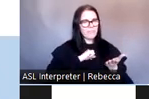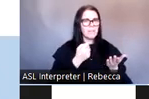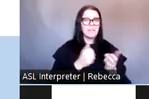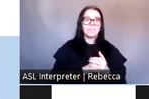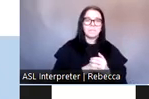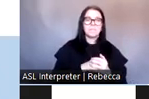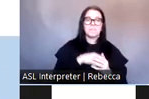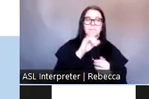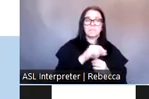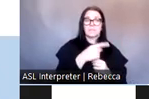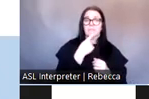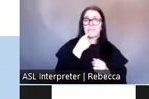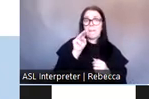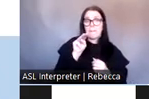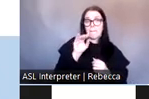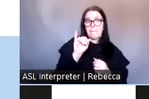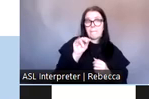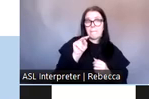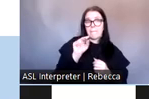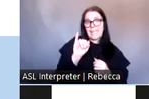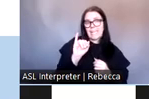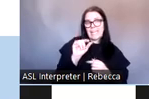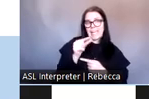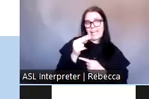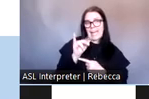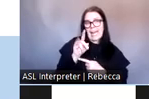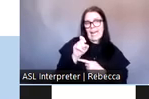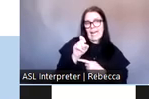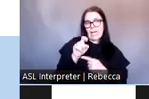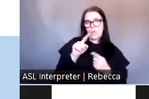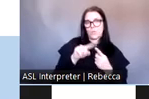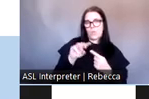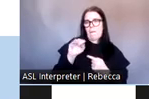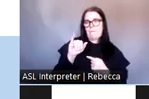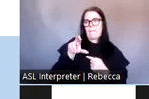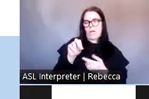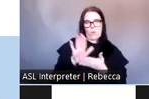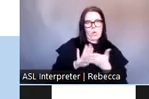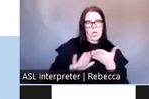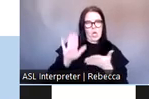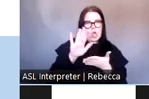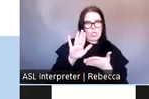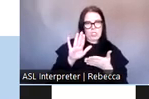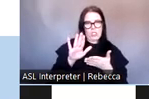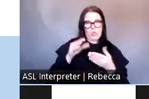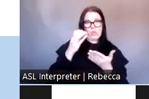the micro college course market. And I've just pulled a specific quote out of here that I'll read as well.